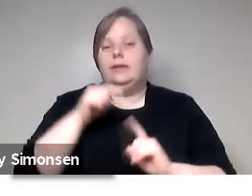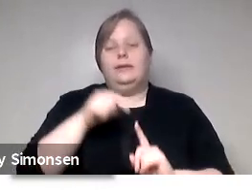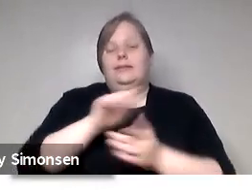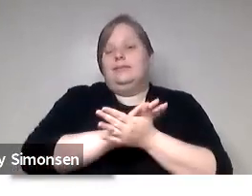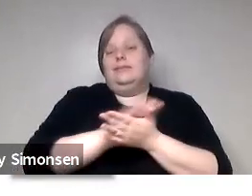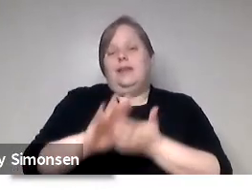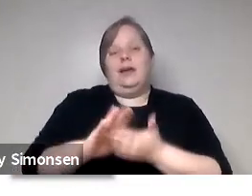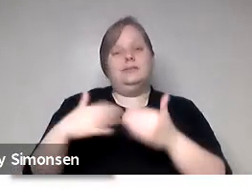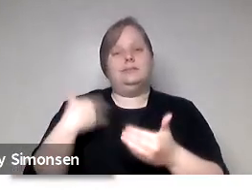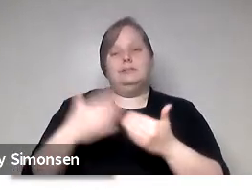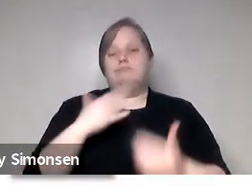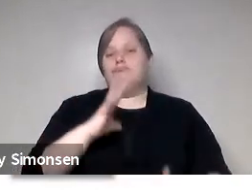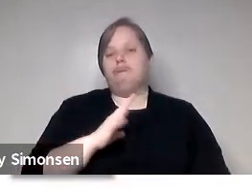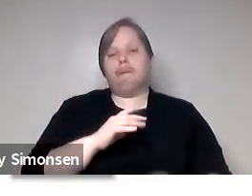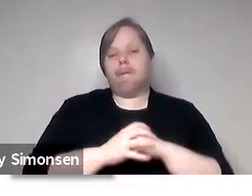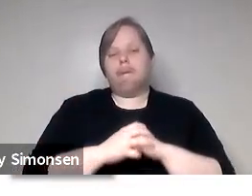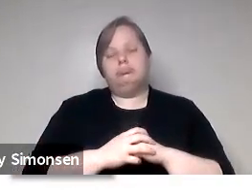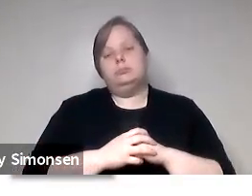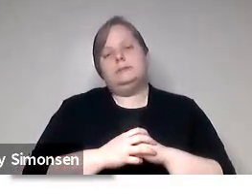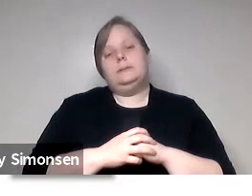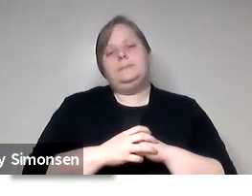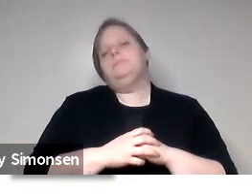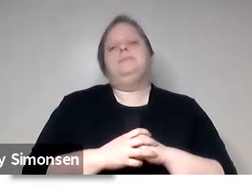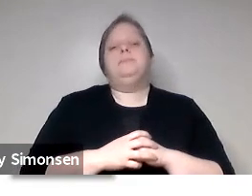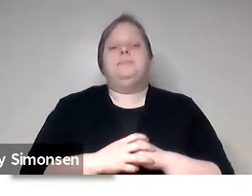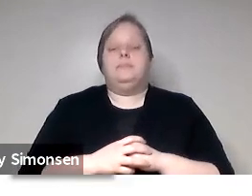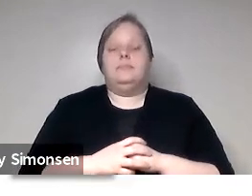nice way to, it's an